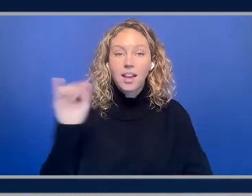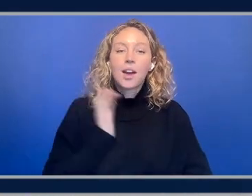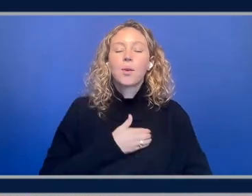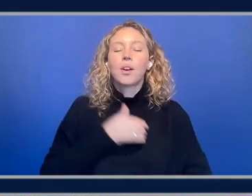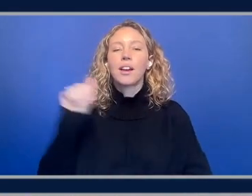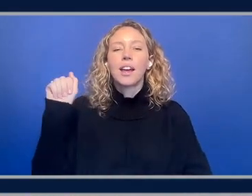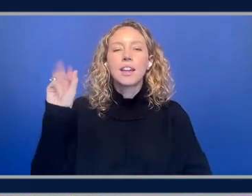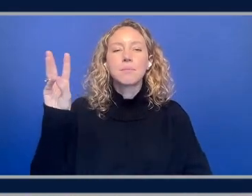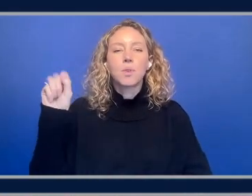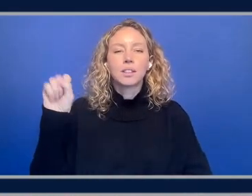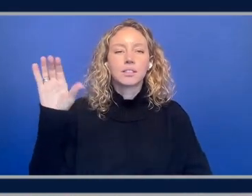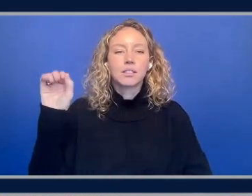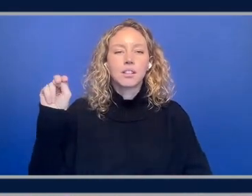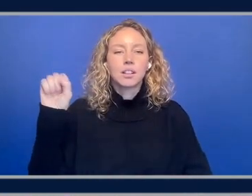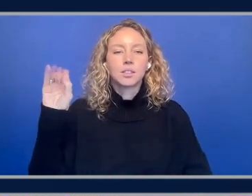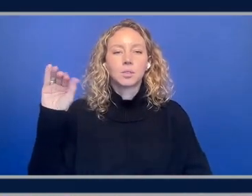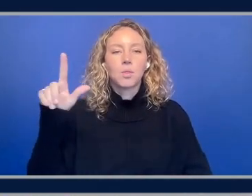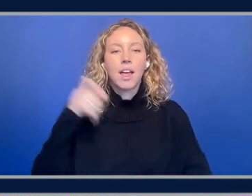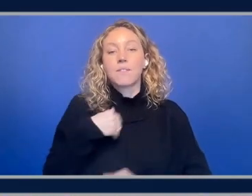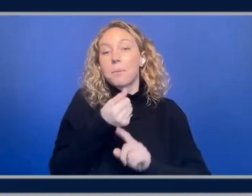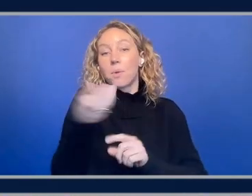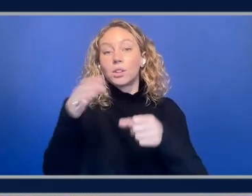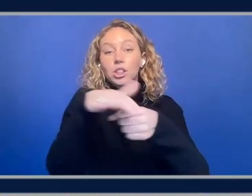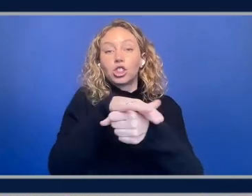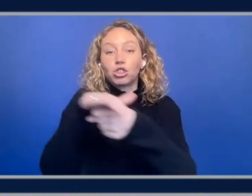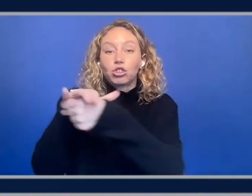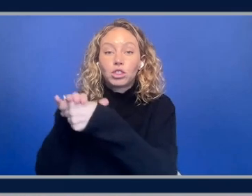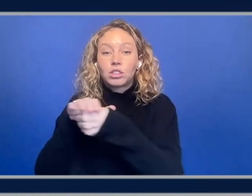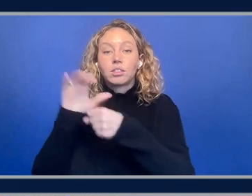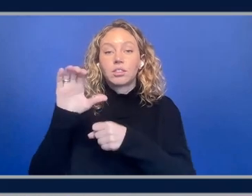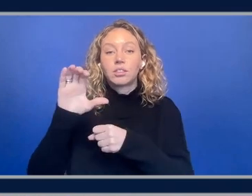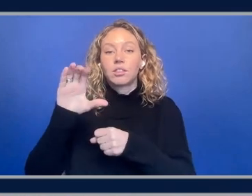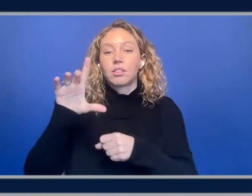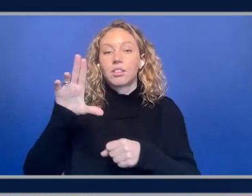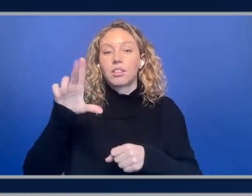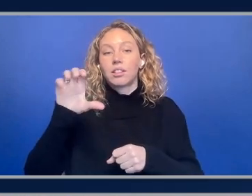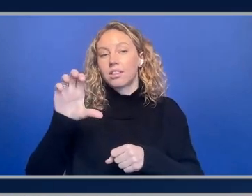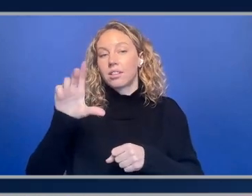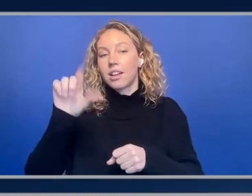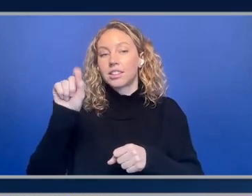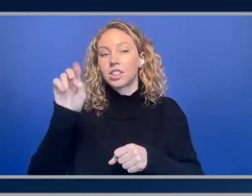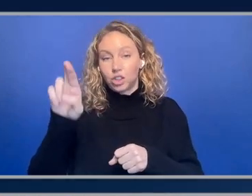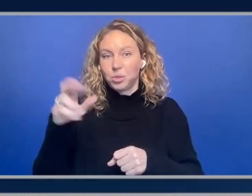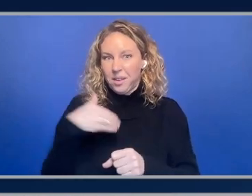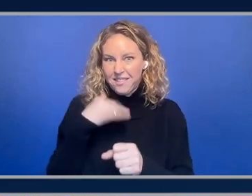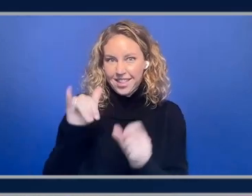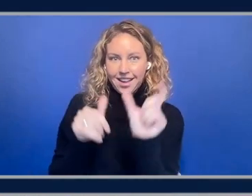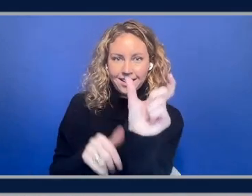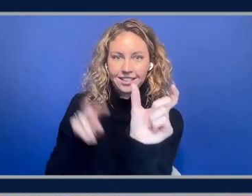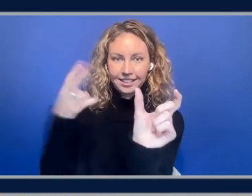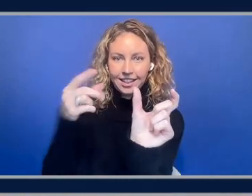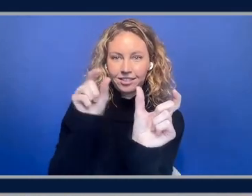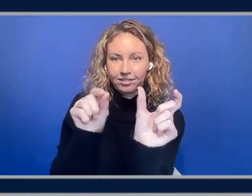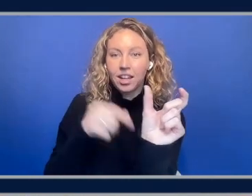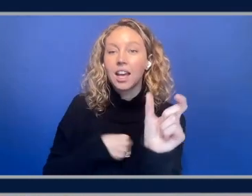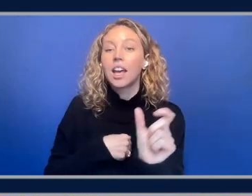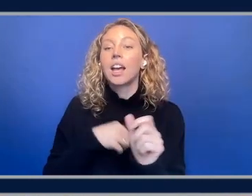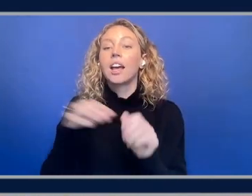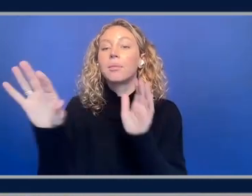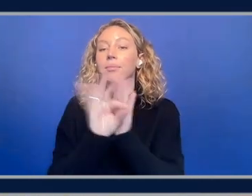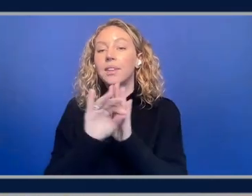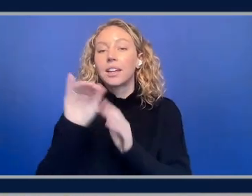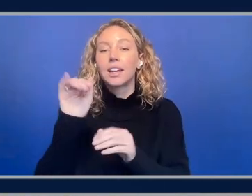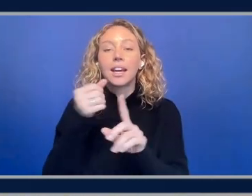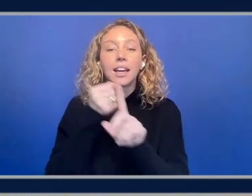create the multi-region cluster. So we can see here, I have a cluster with the 2 regions. You have to select your instance type, your database,